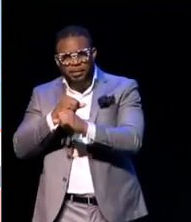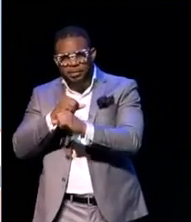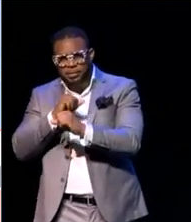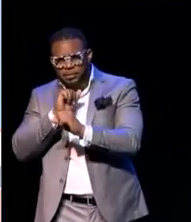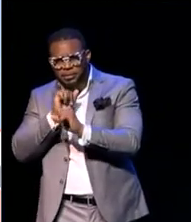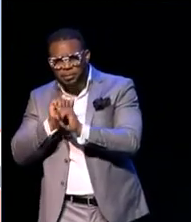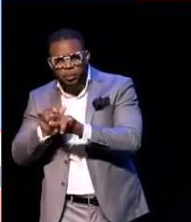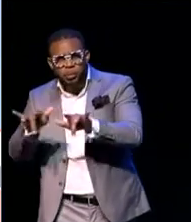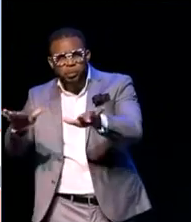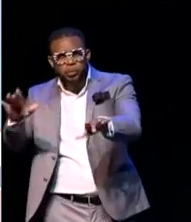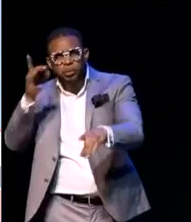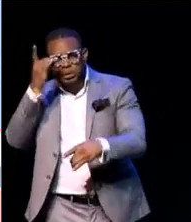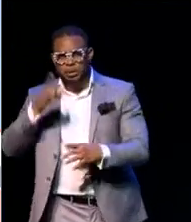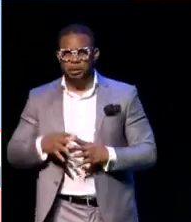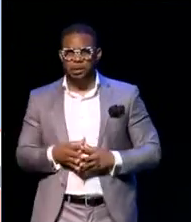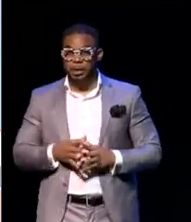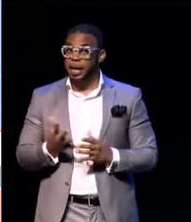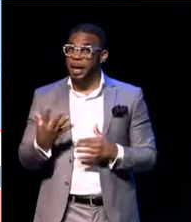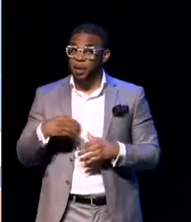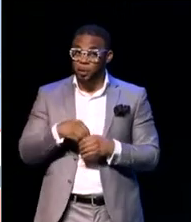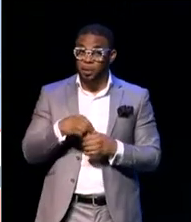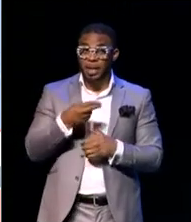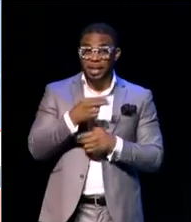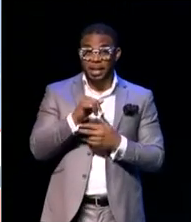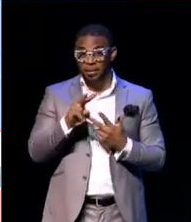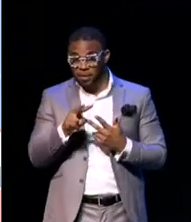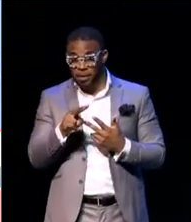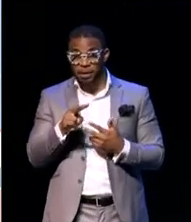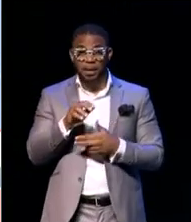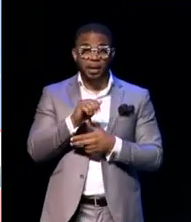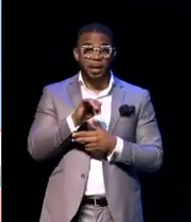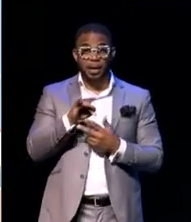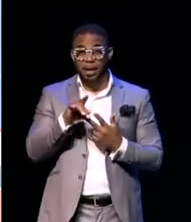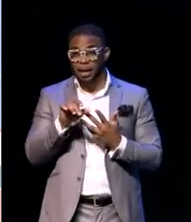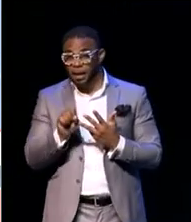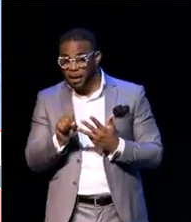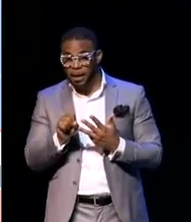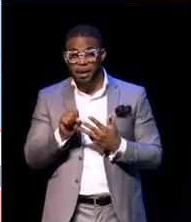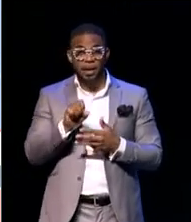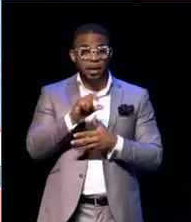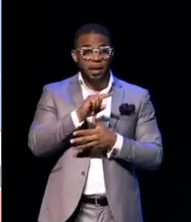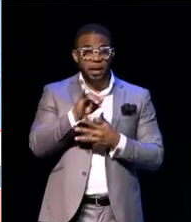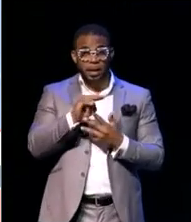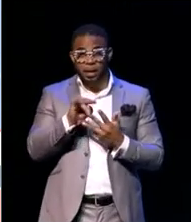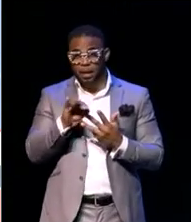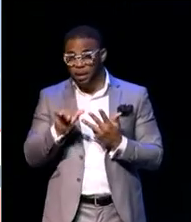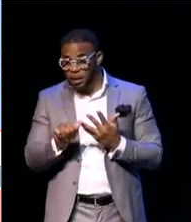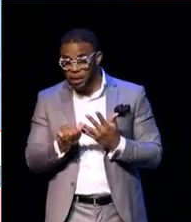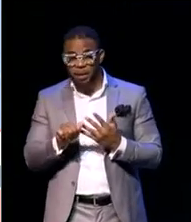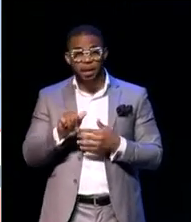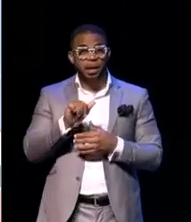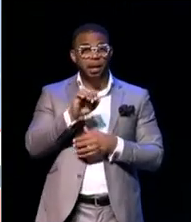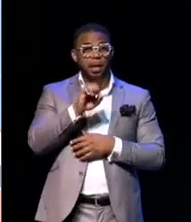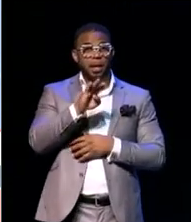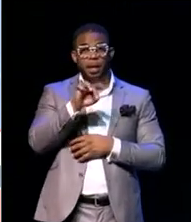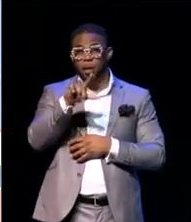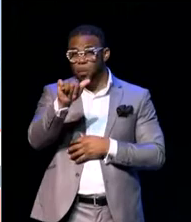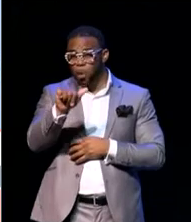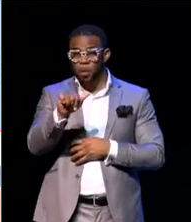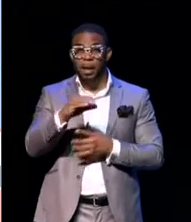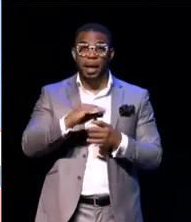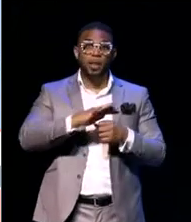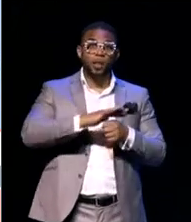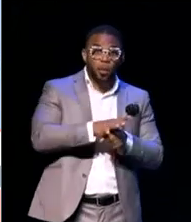infectious diseases, including HIV and AIDS and Zika and Ebola. And